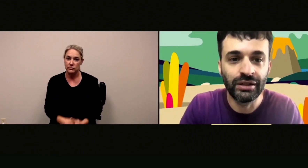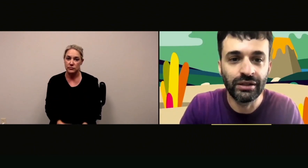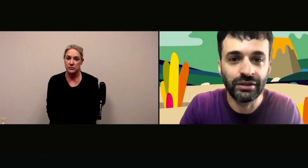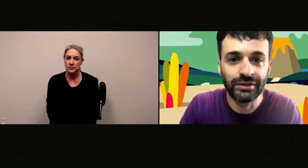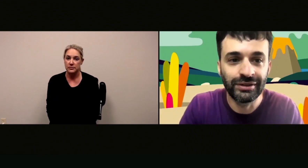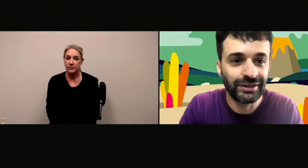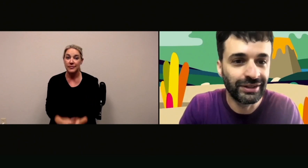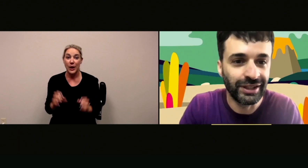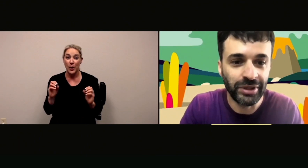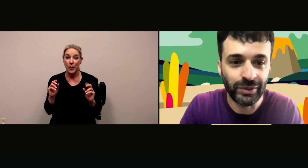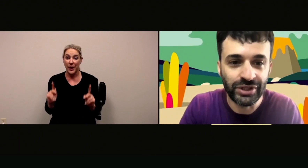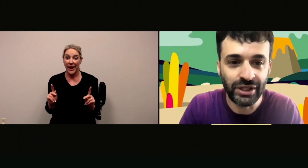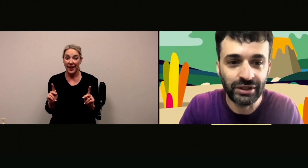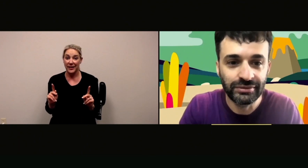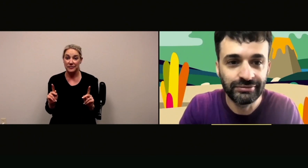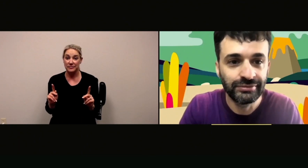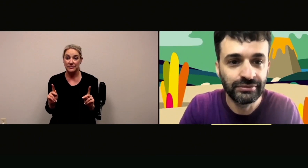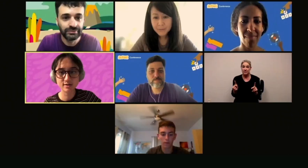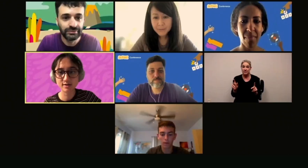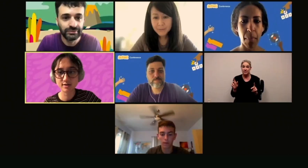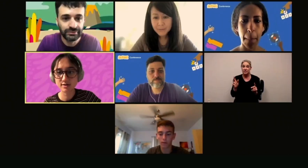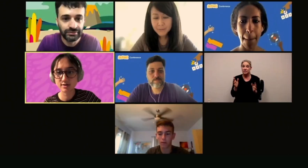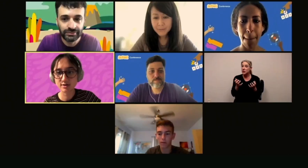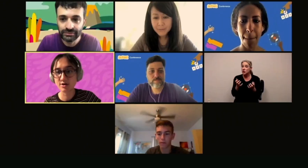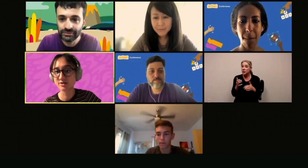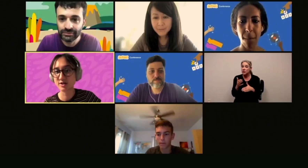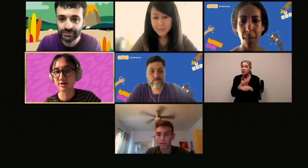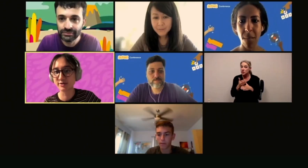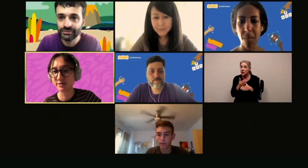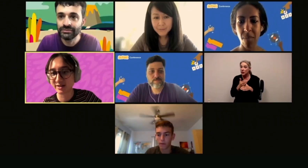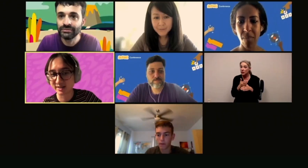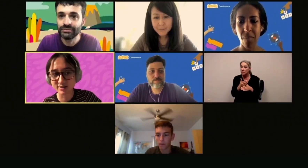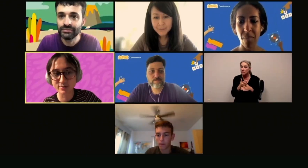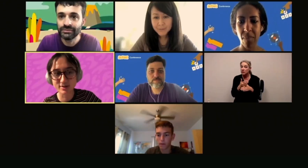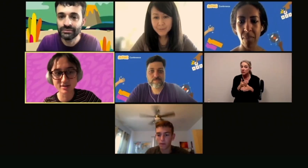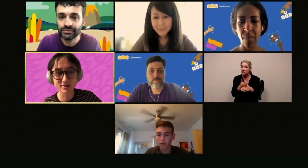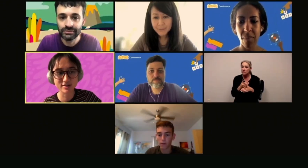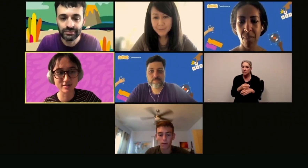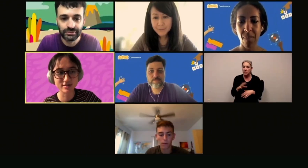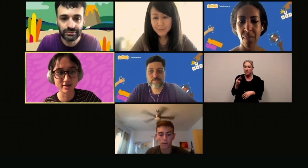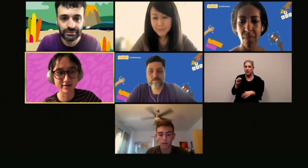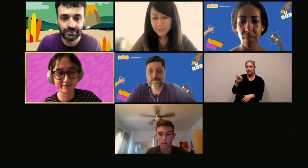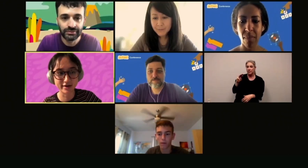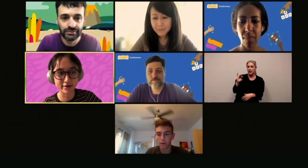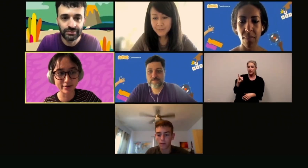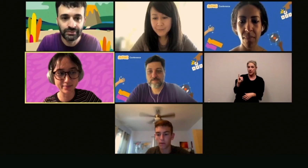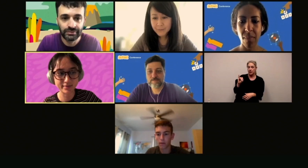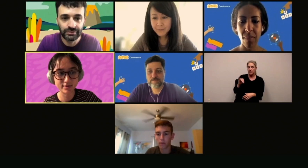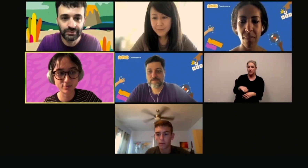Okay. Anybody want to share? Really quickly, there was a question that